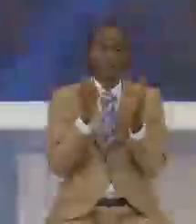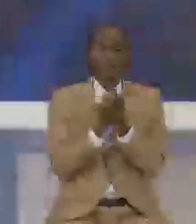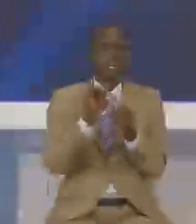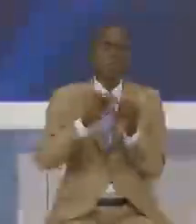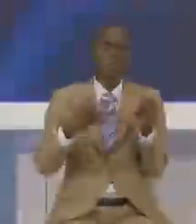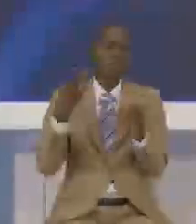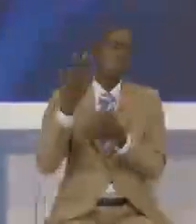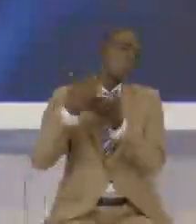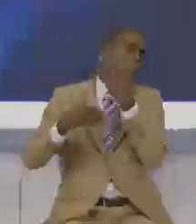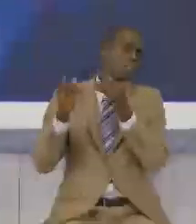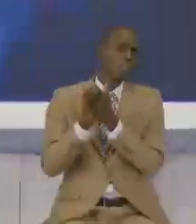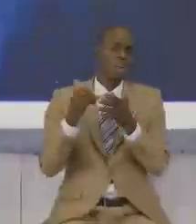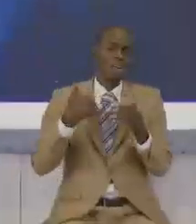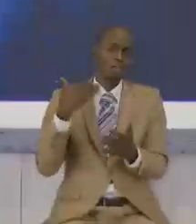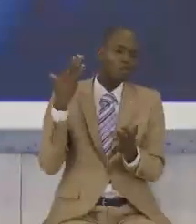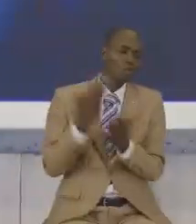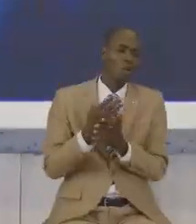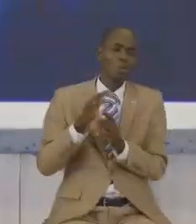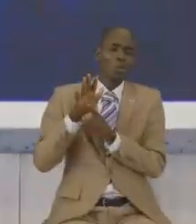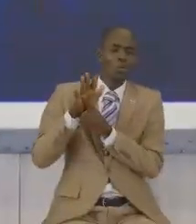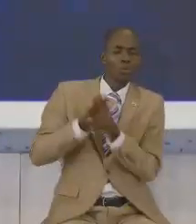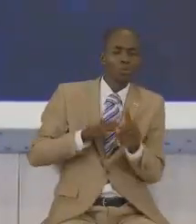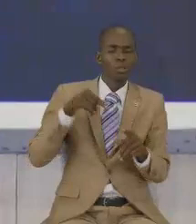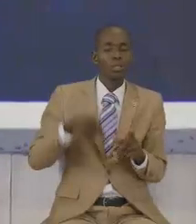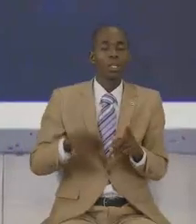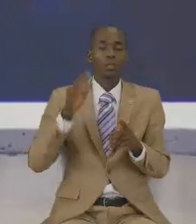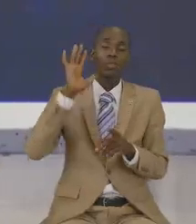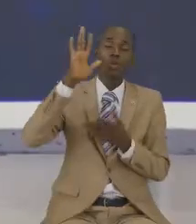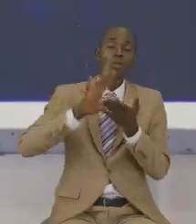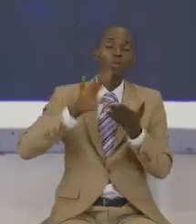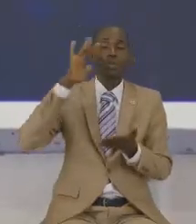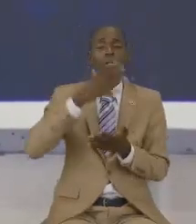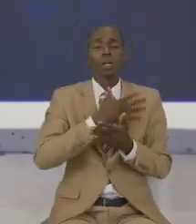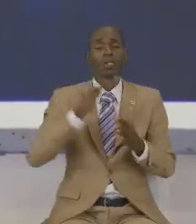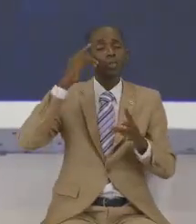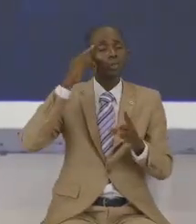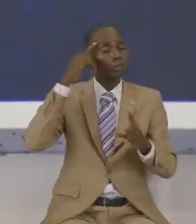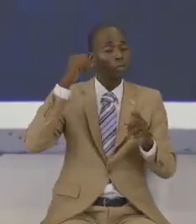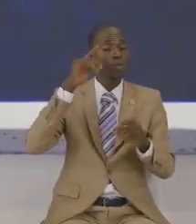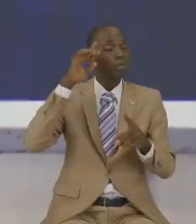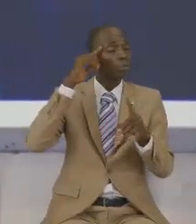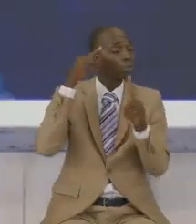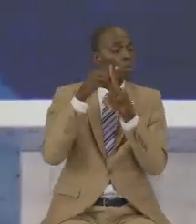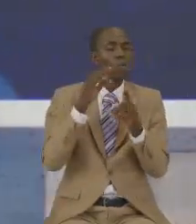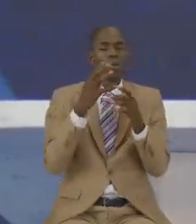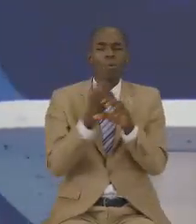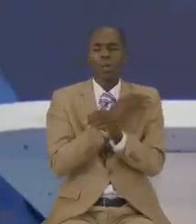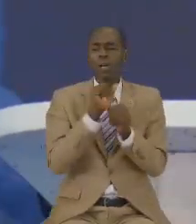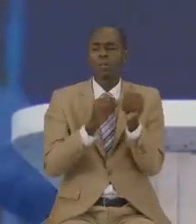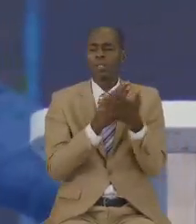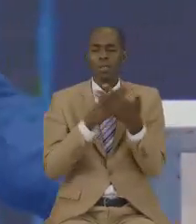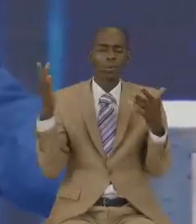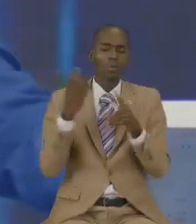that has hindered or slowed down the glory and the goal, Lord, I pray, wipe everything away from